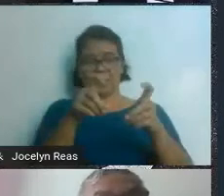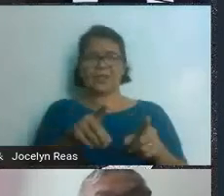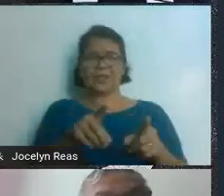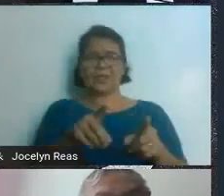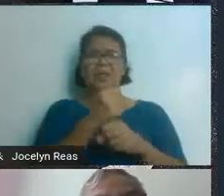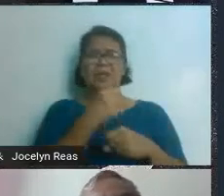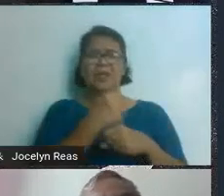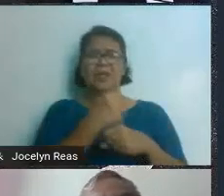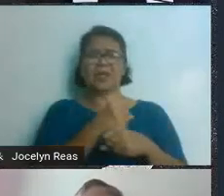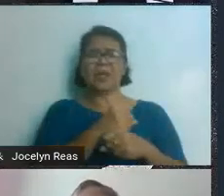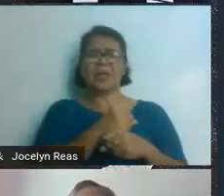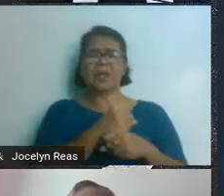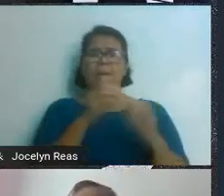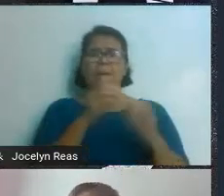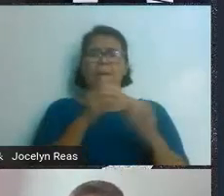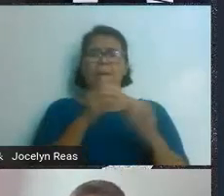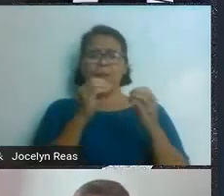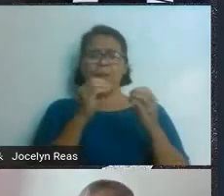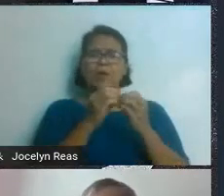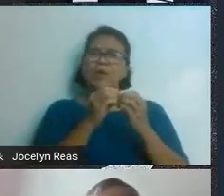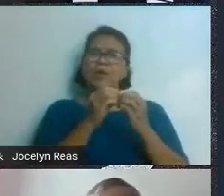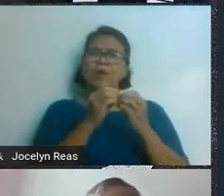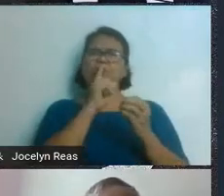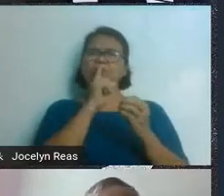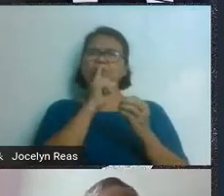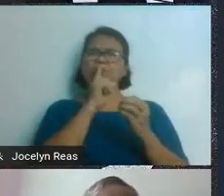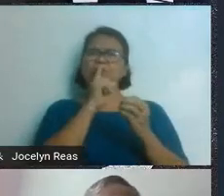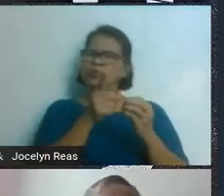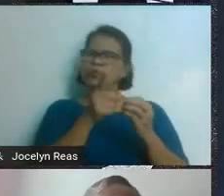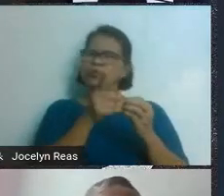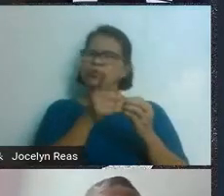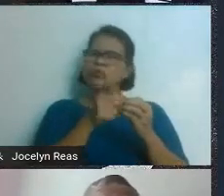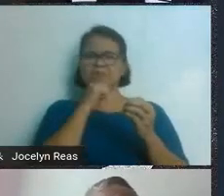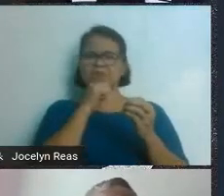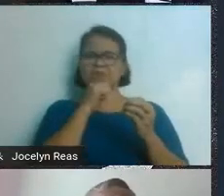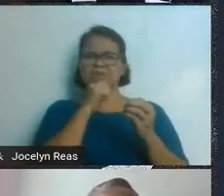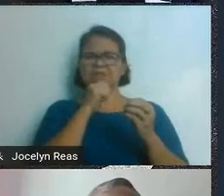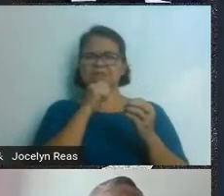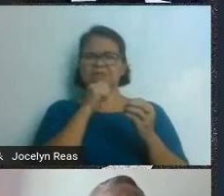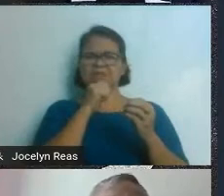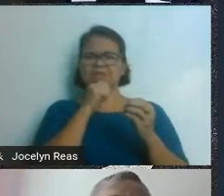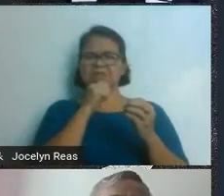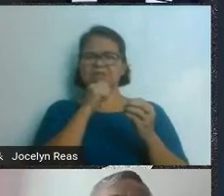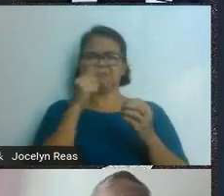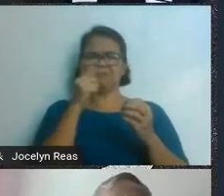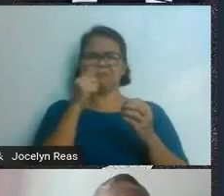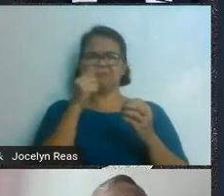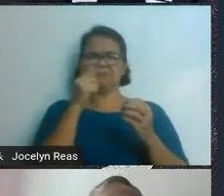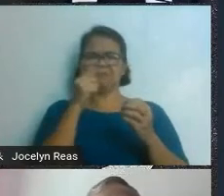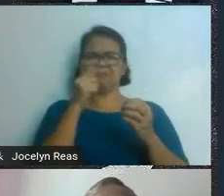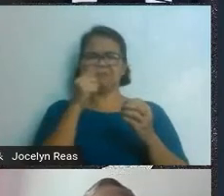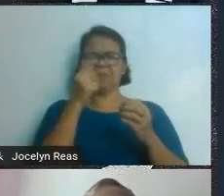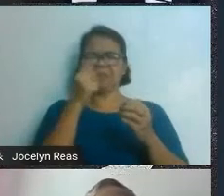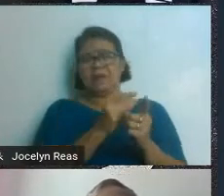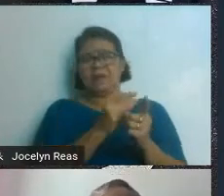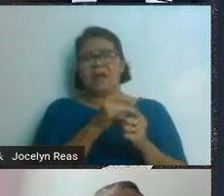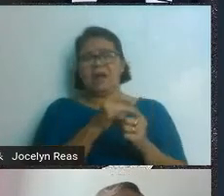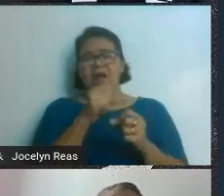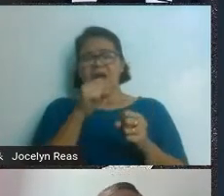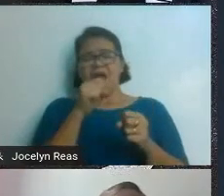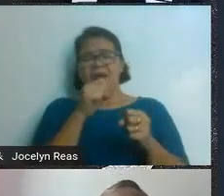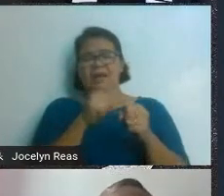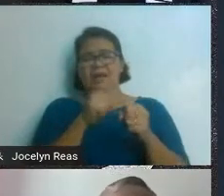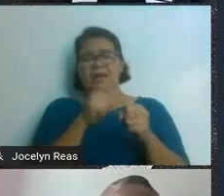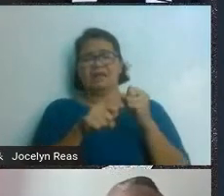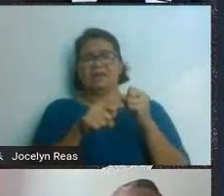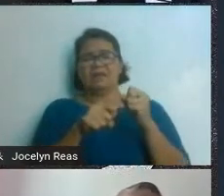ito kung may mga facilities lang, kung may access sa videos, ipaliwanag ng bata yung konseptong inaaral niya